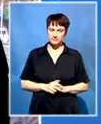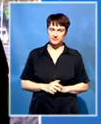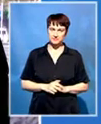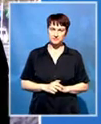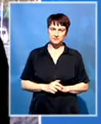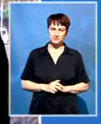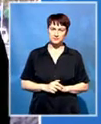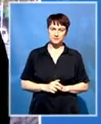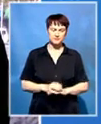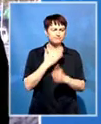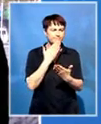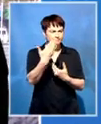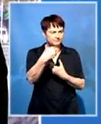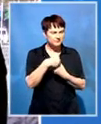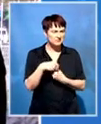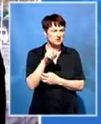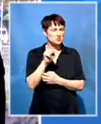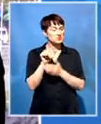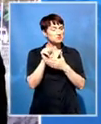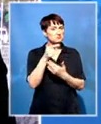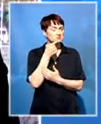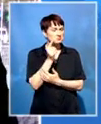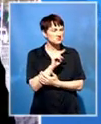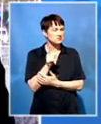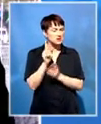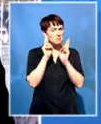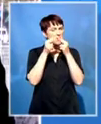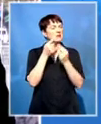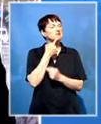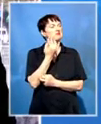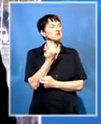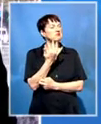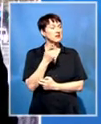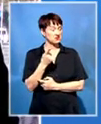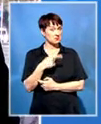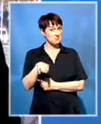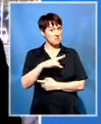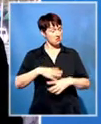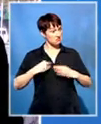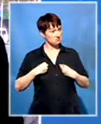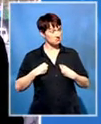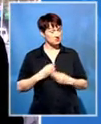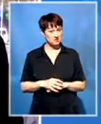for the UN leadership. What did the Pope say and how was he received?